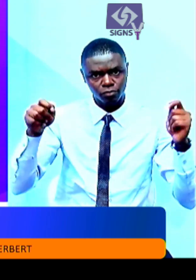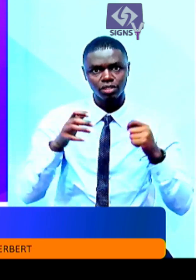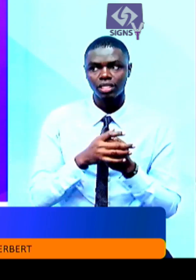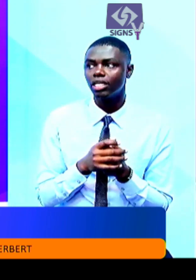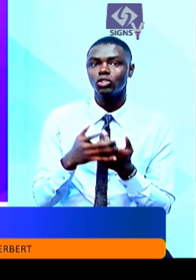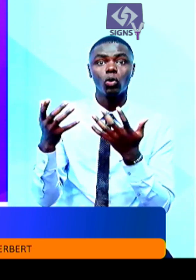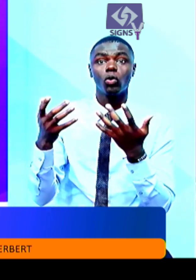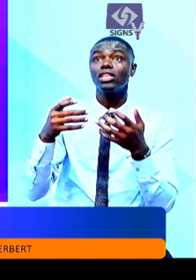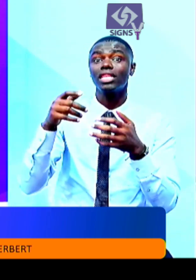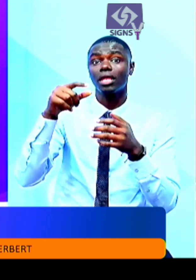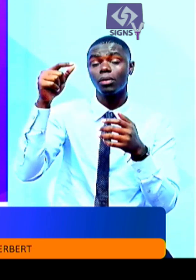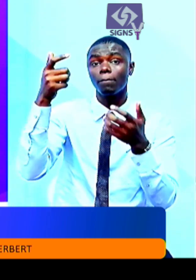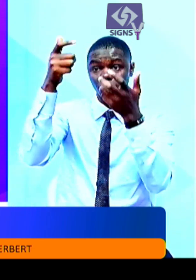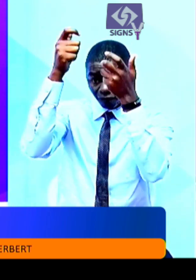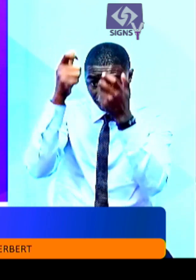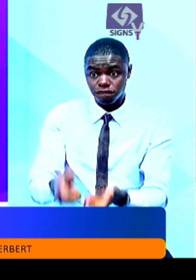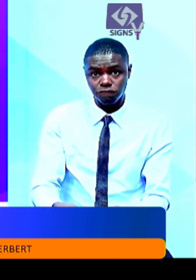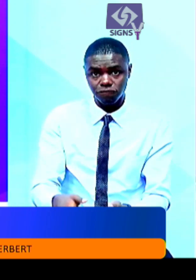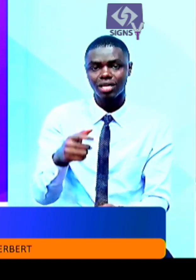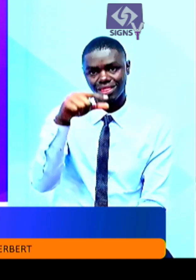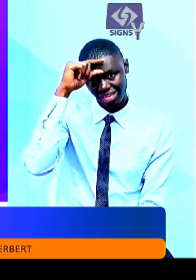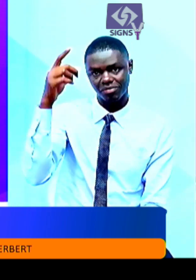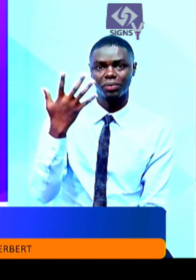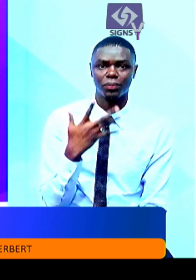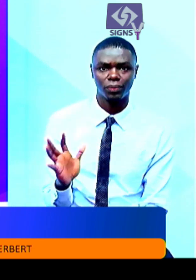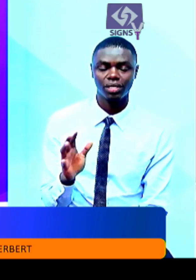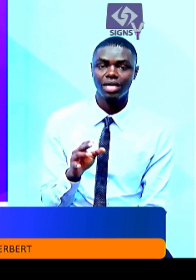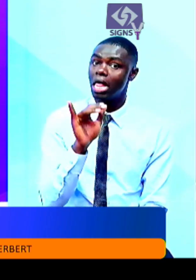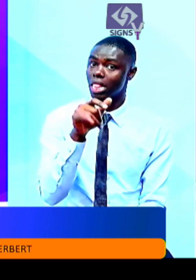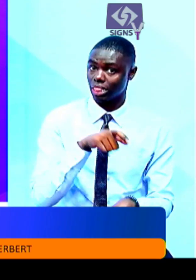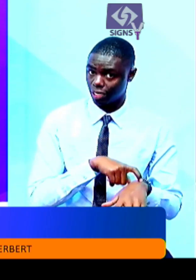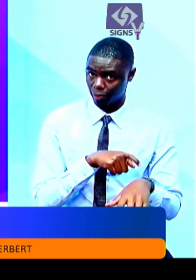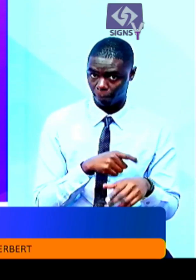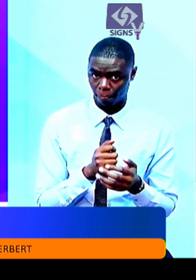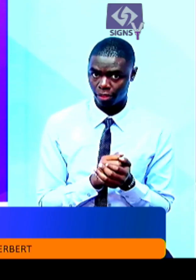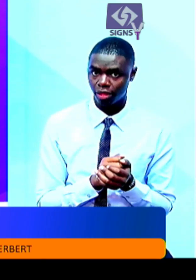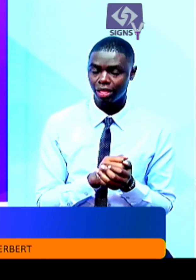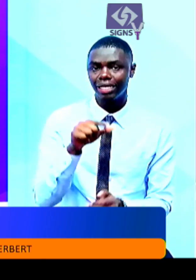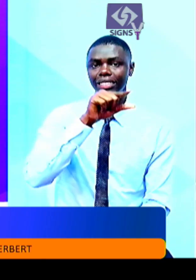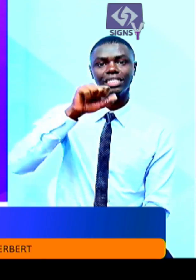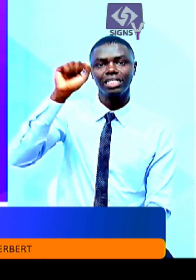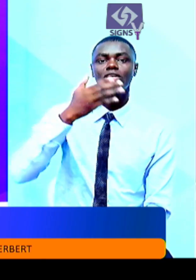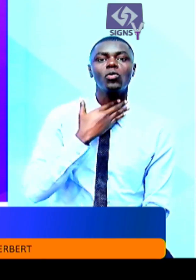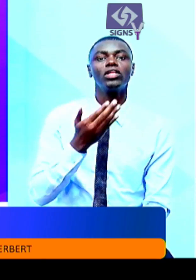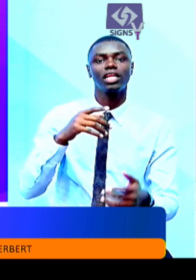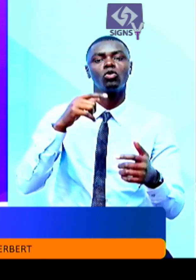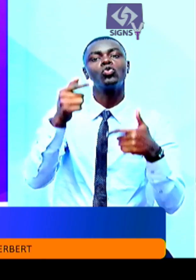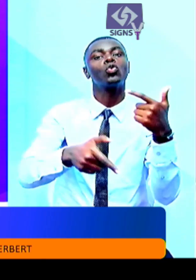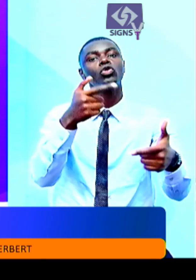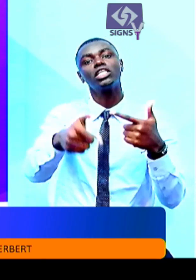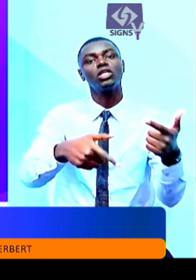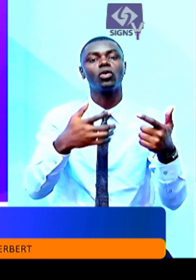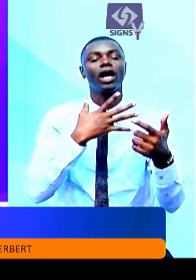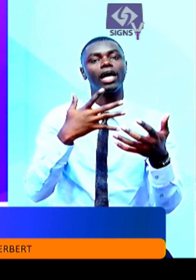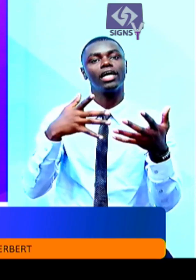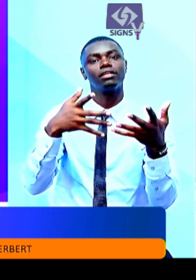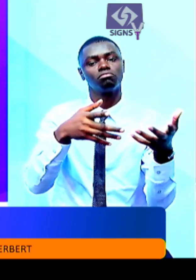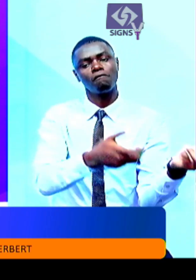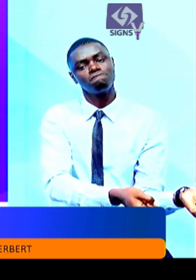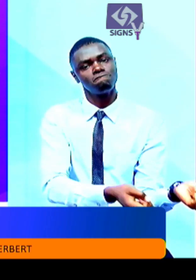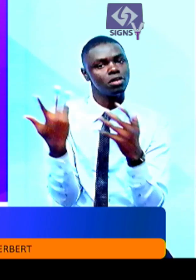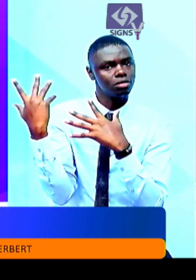government down on the knees. Yeah. And by that time, Gen Zs wanted to go further to bring down the Ruto government